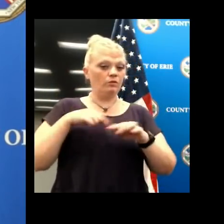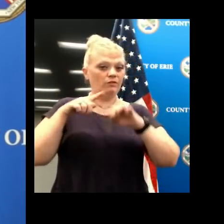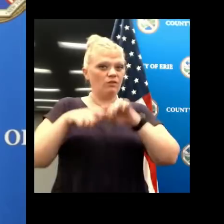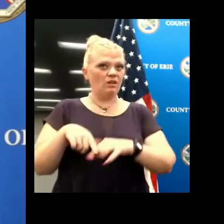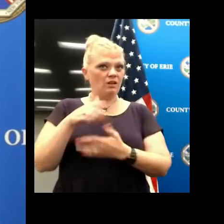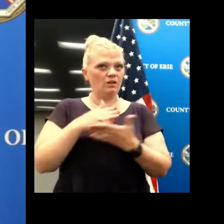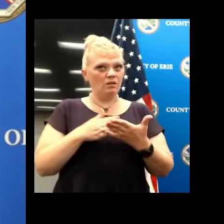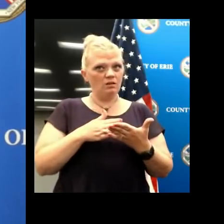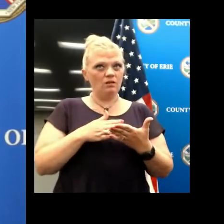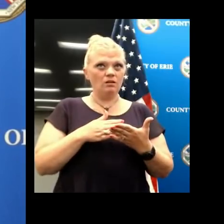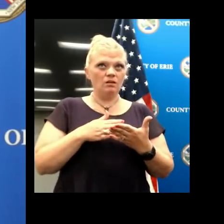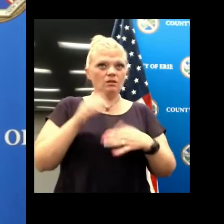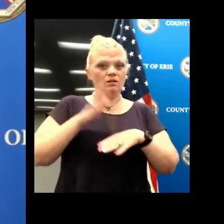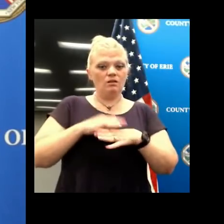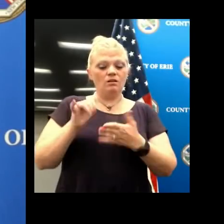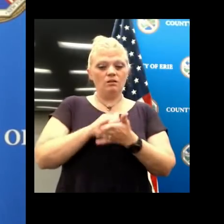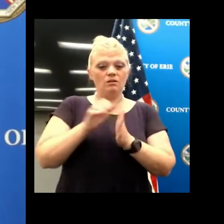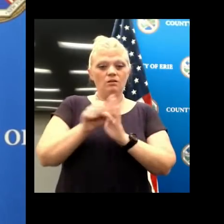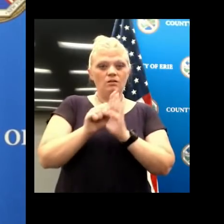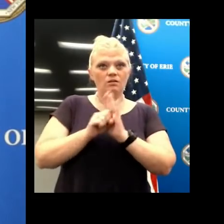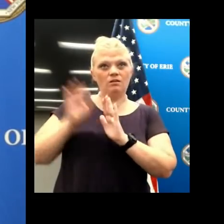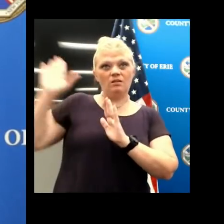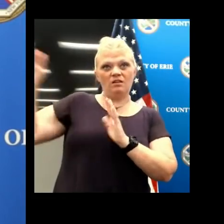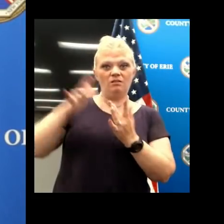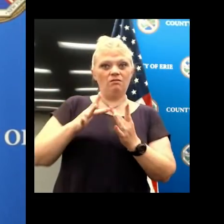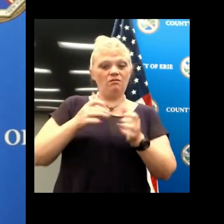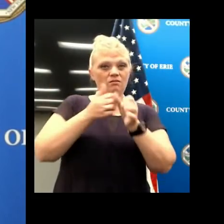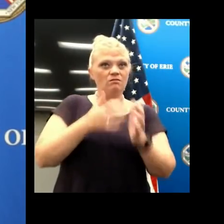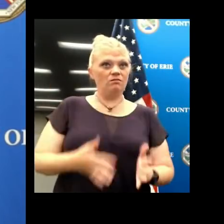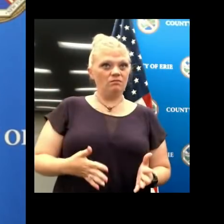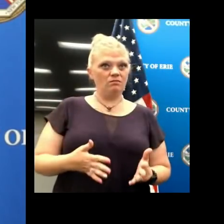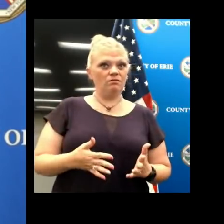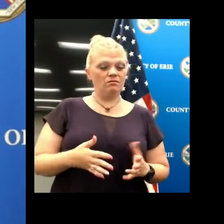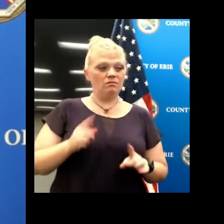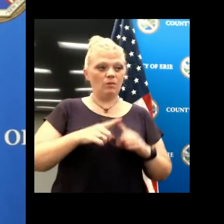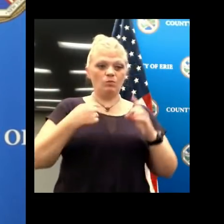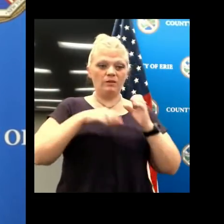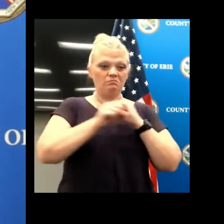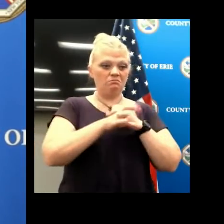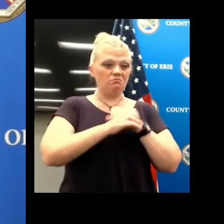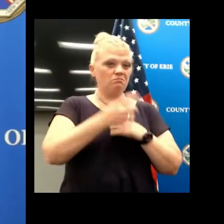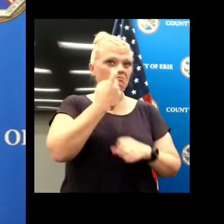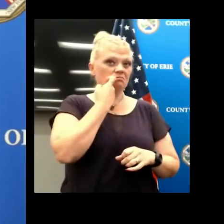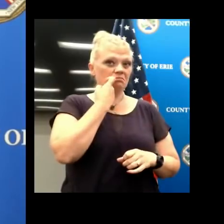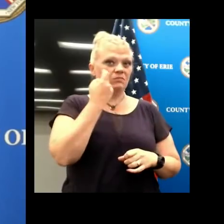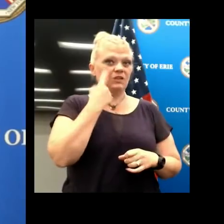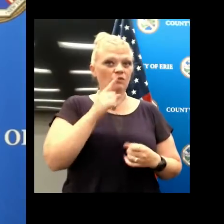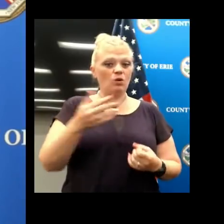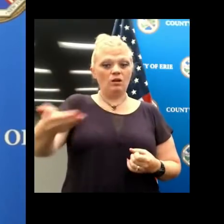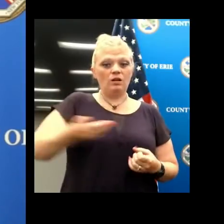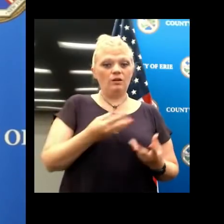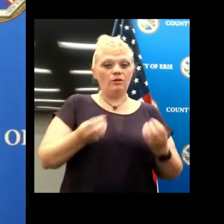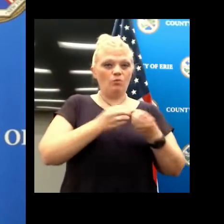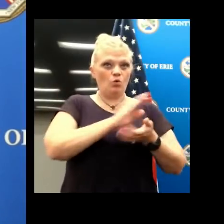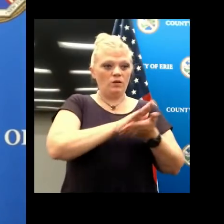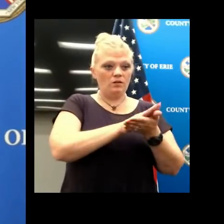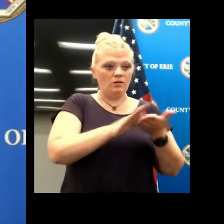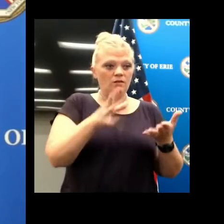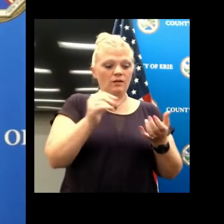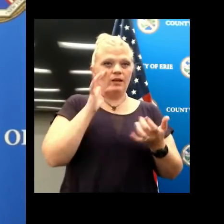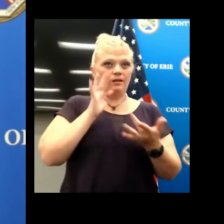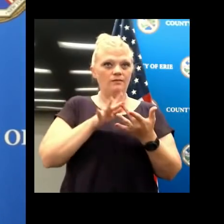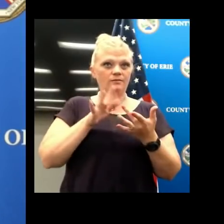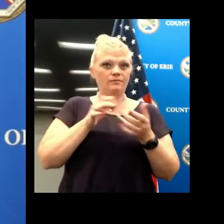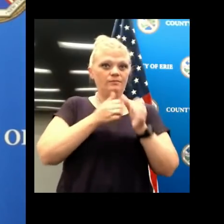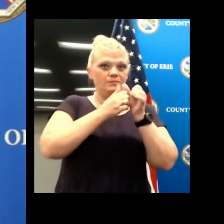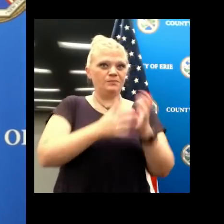partially in some ways on New York State's contact tracers. But we've advertised recently for hiring of more sanitarians and contact tracers. We